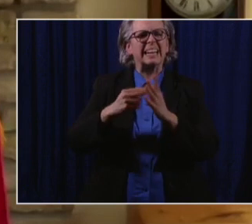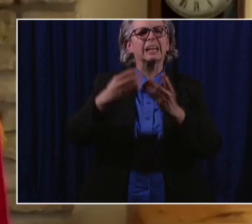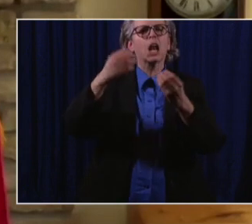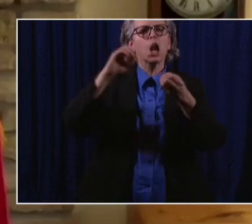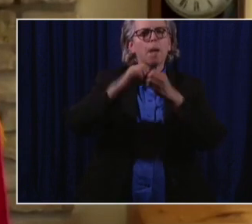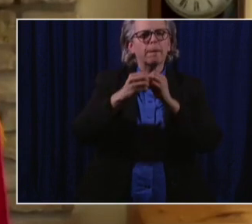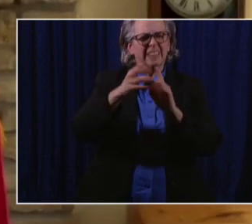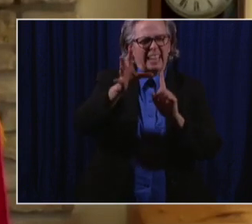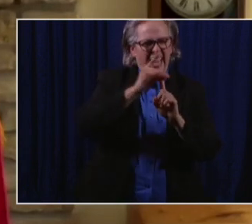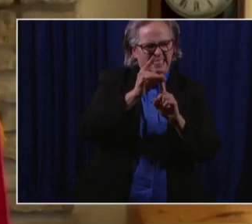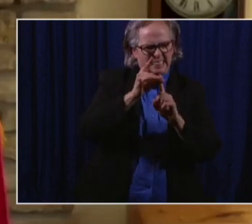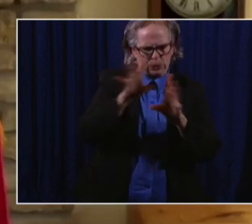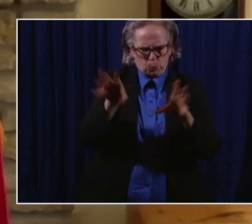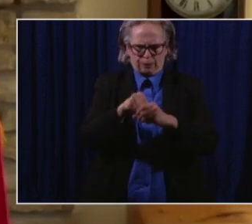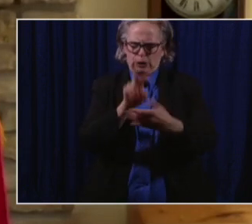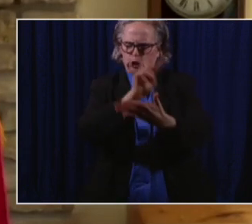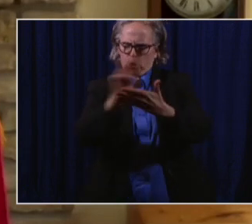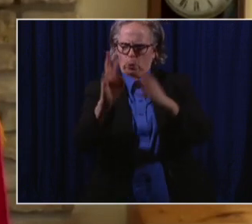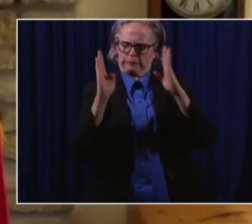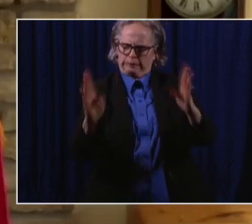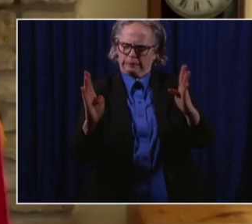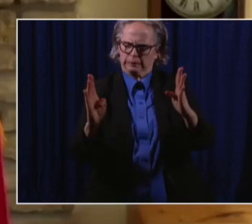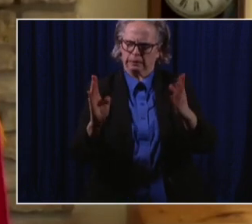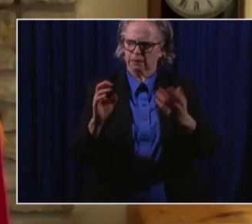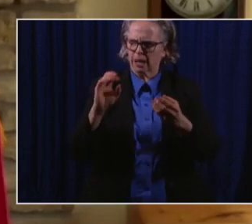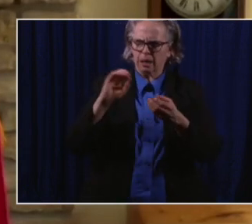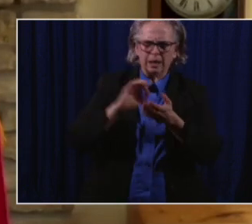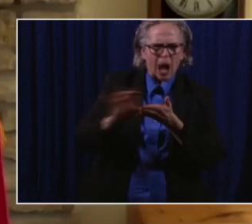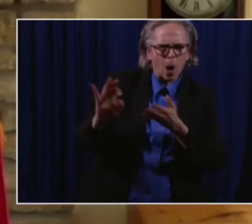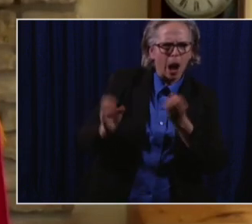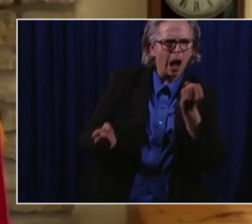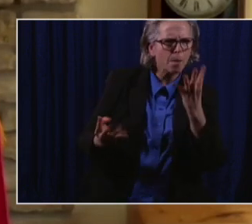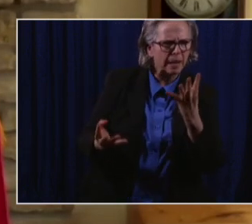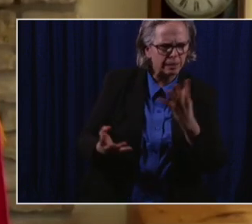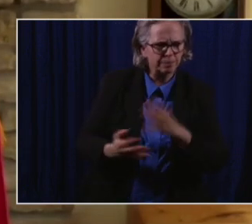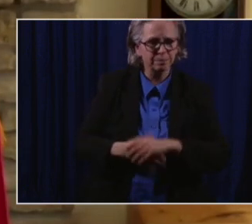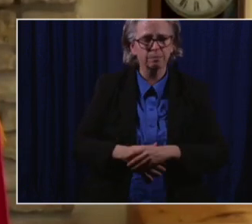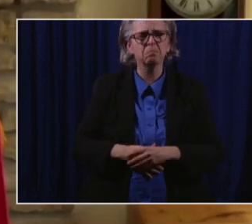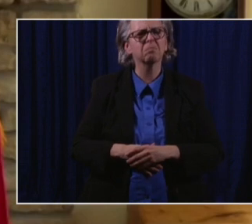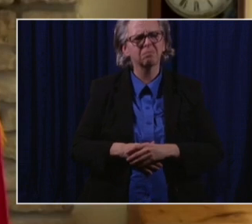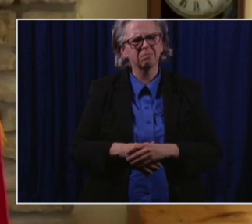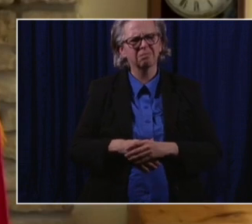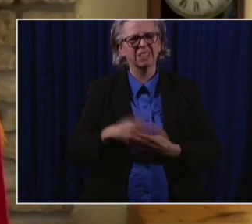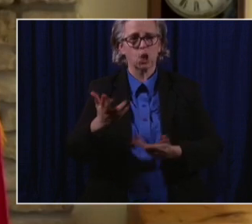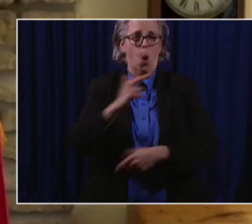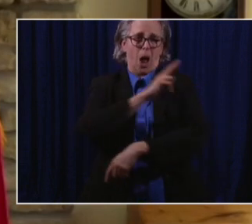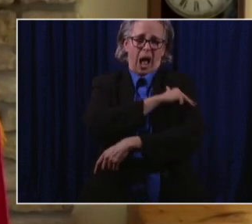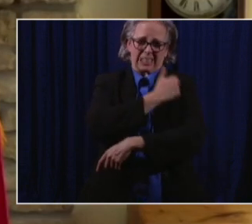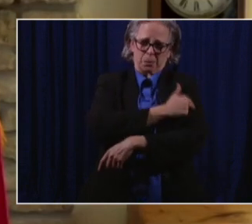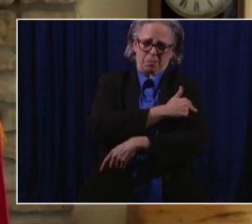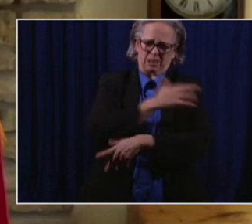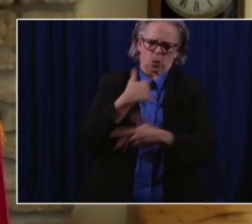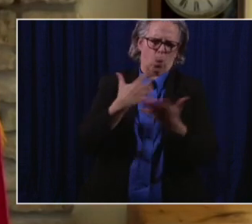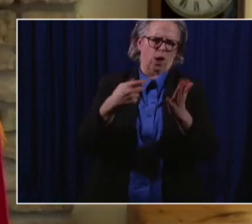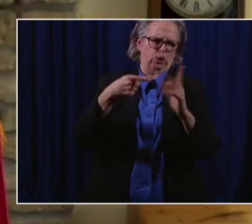2 weeks. Let's talk for a moment about hospitalization. Hospital admissions had been